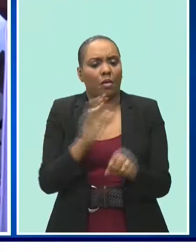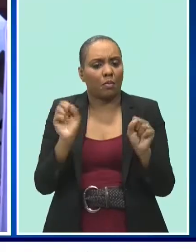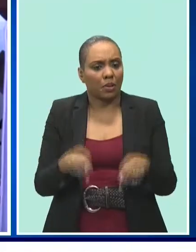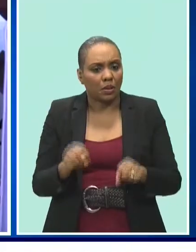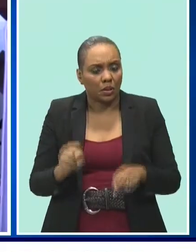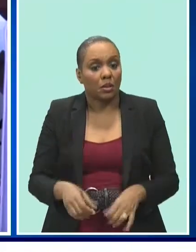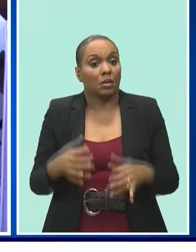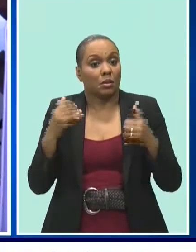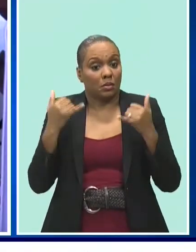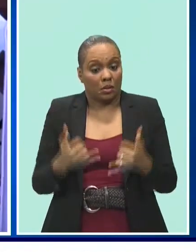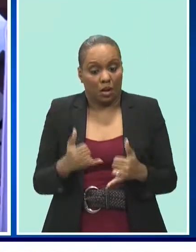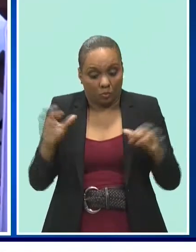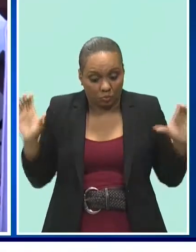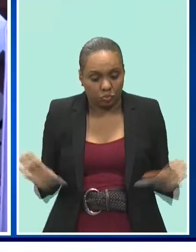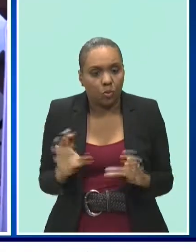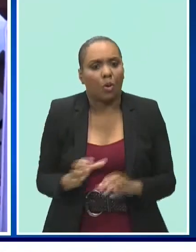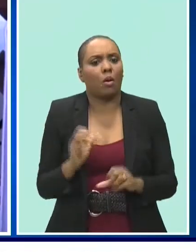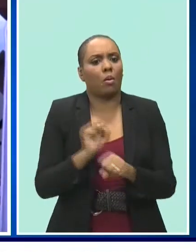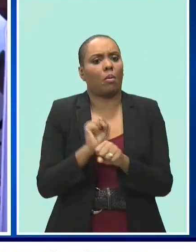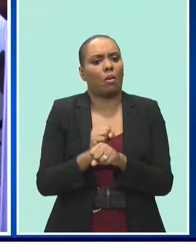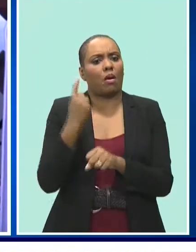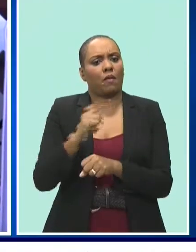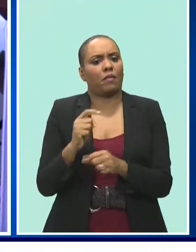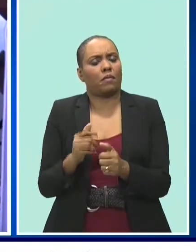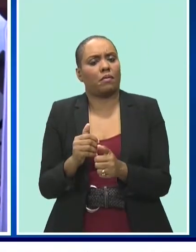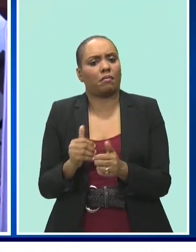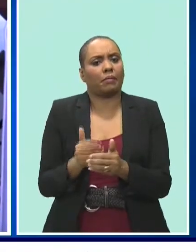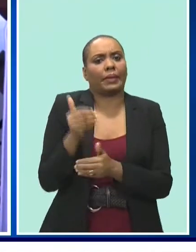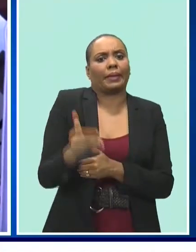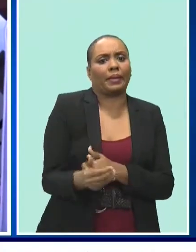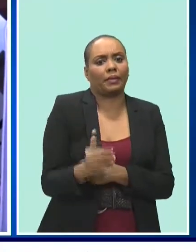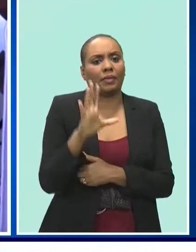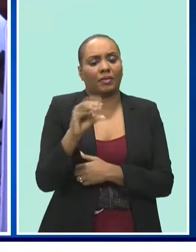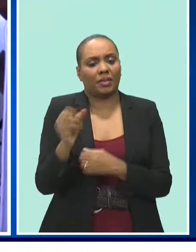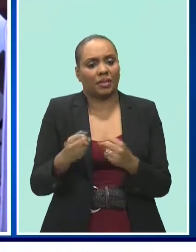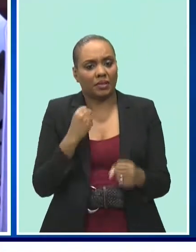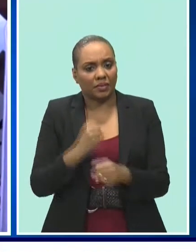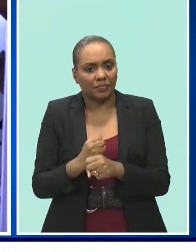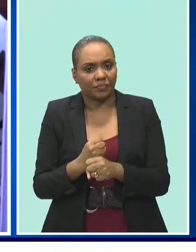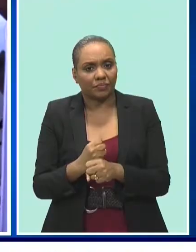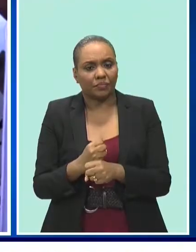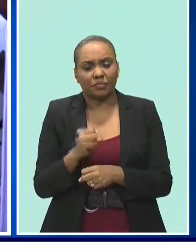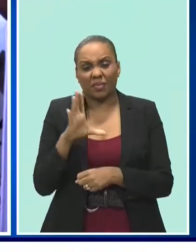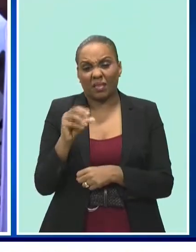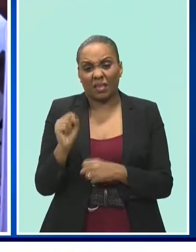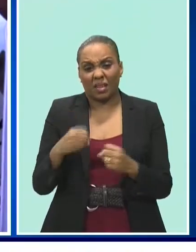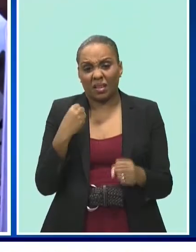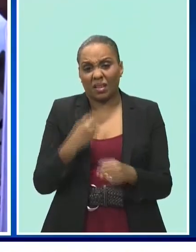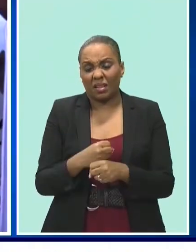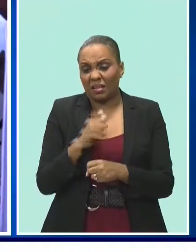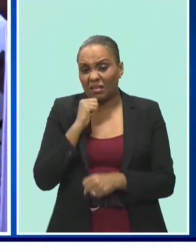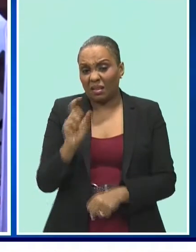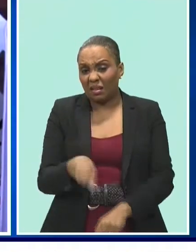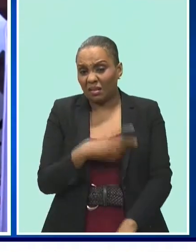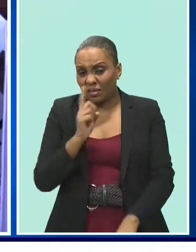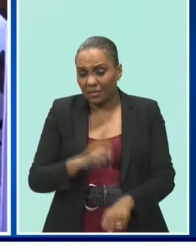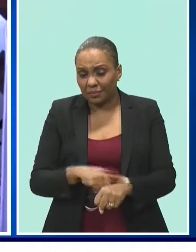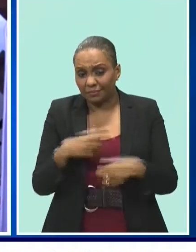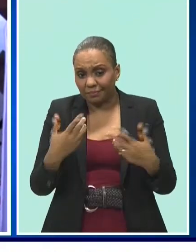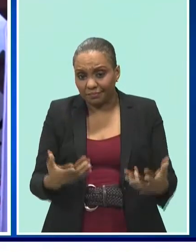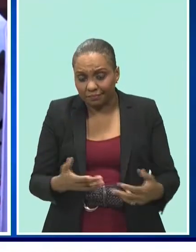50 years, and that we have to start to understand that 50 years really is not even a long horizon.